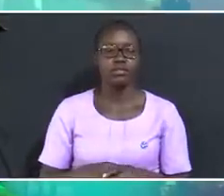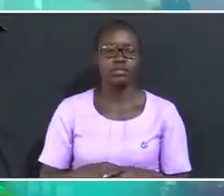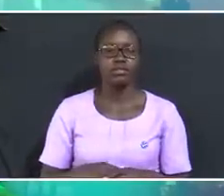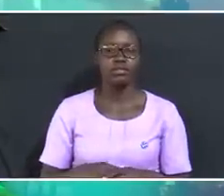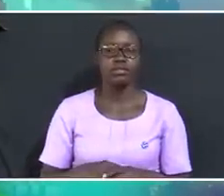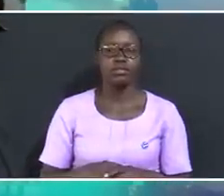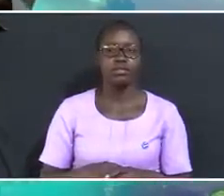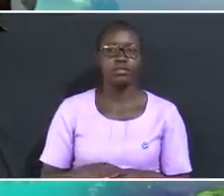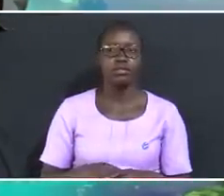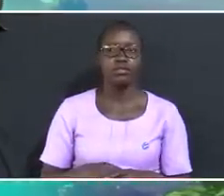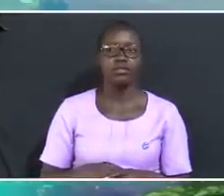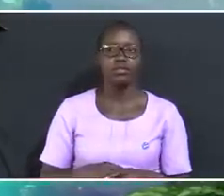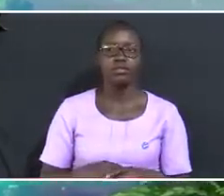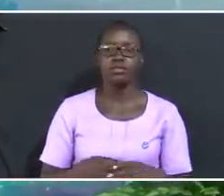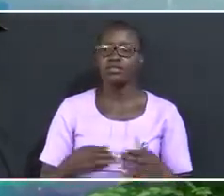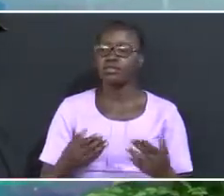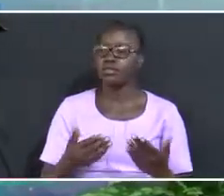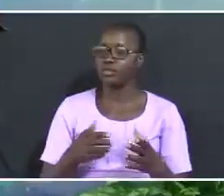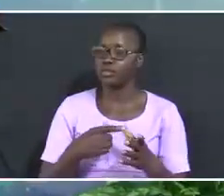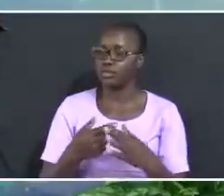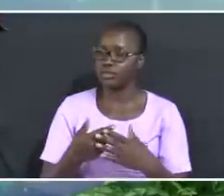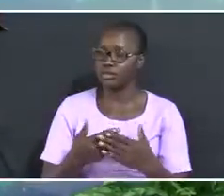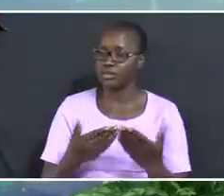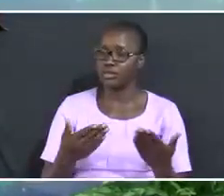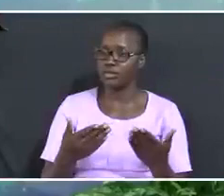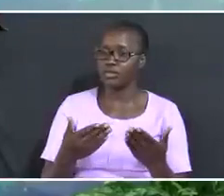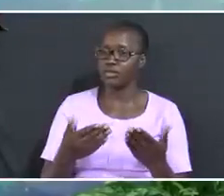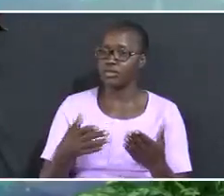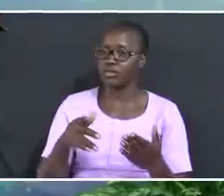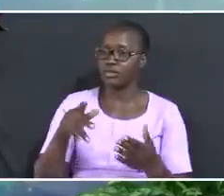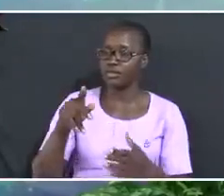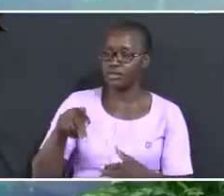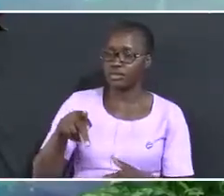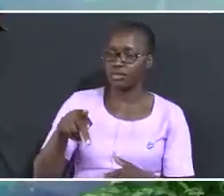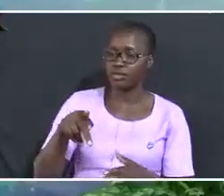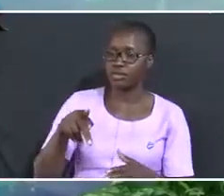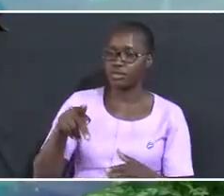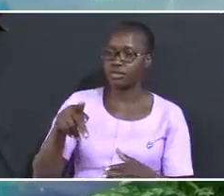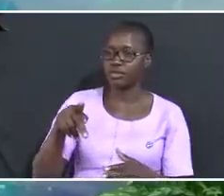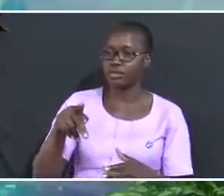in short, PAL. PAL.